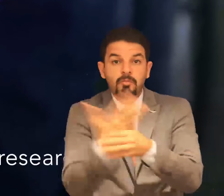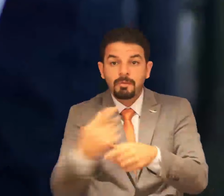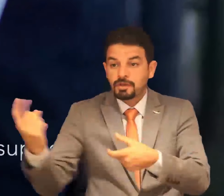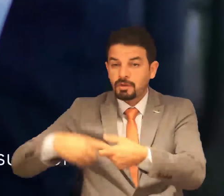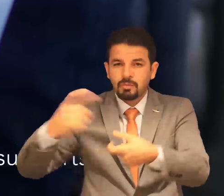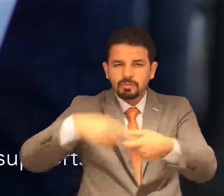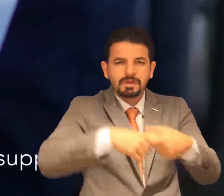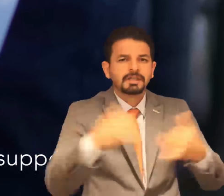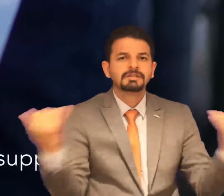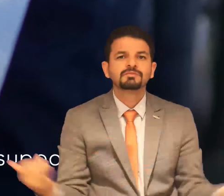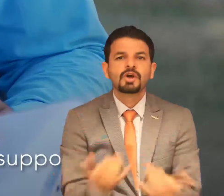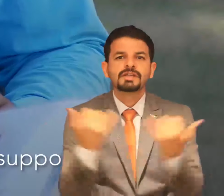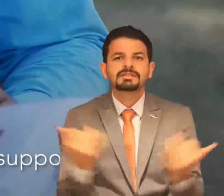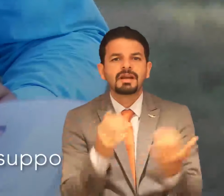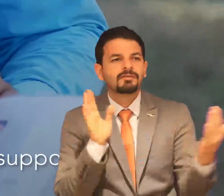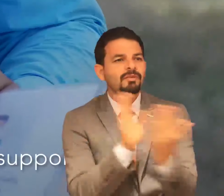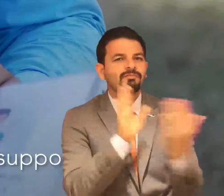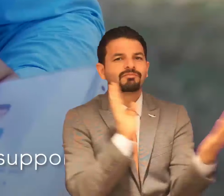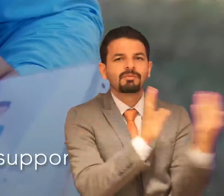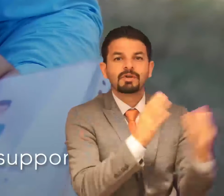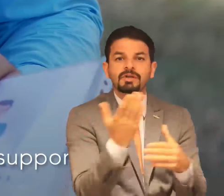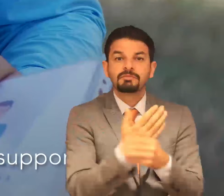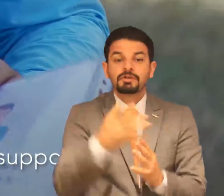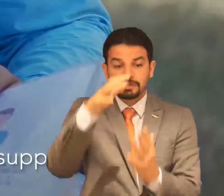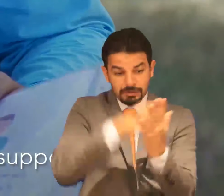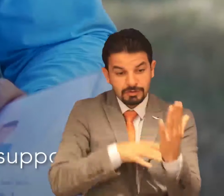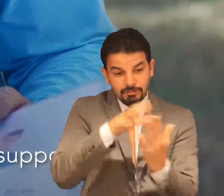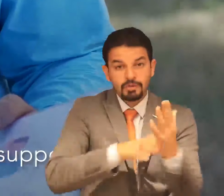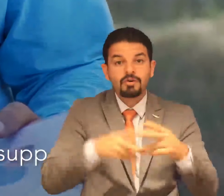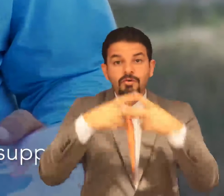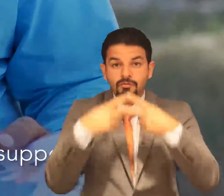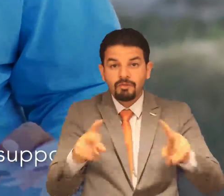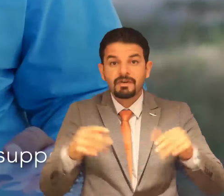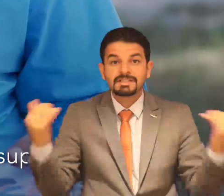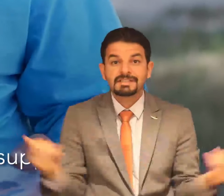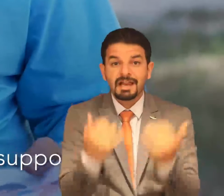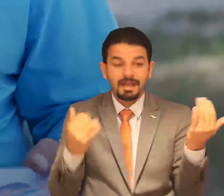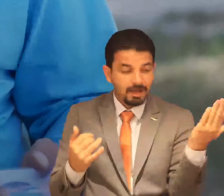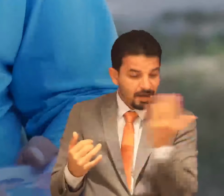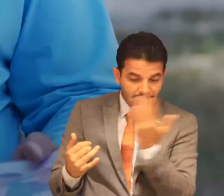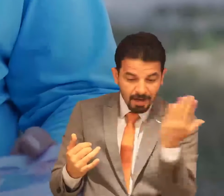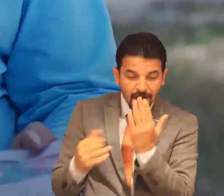tools including easy to read consent forms and picture supports